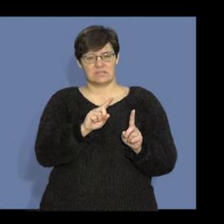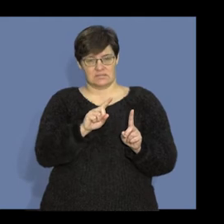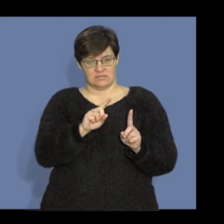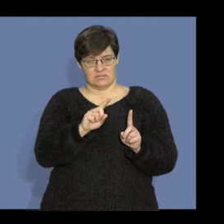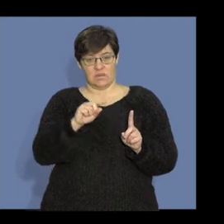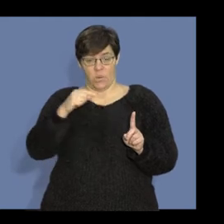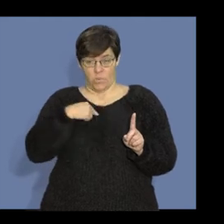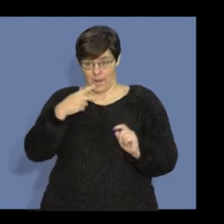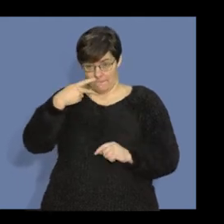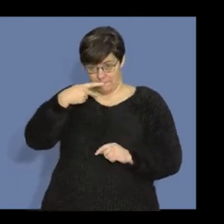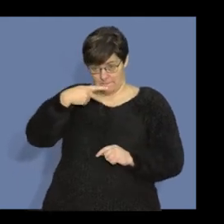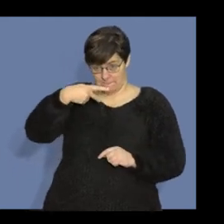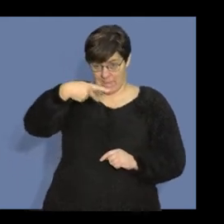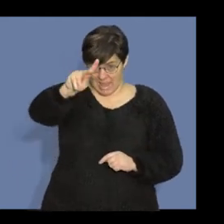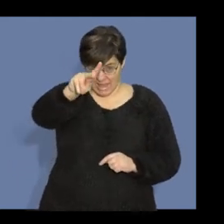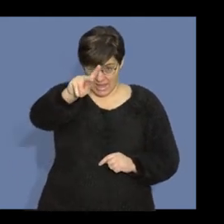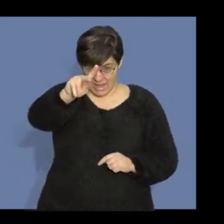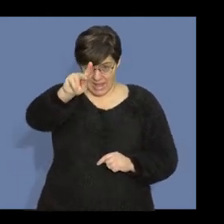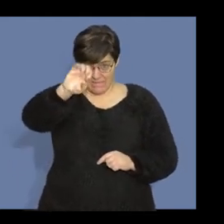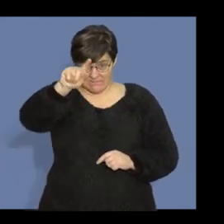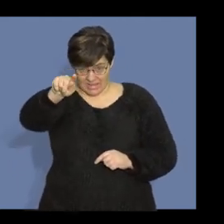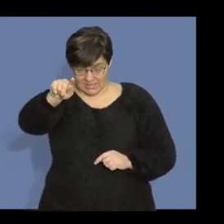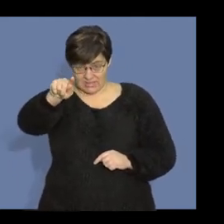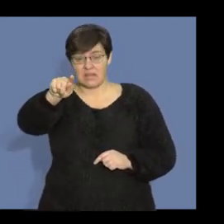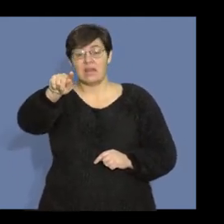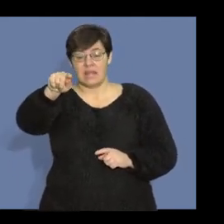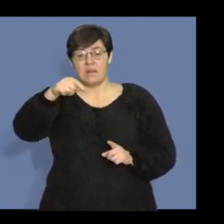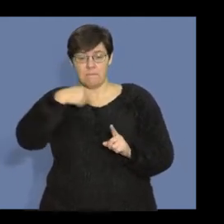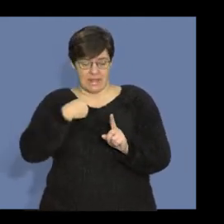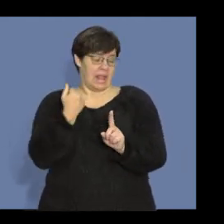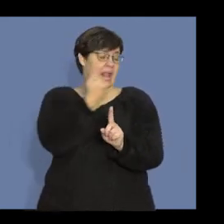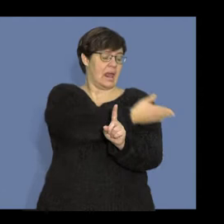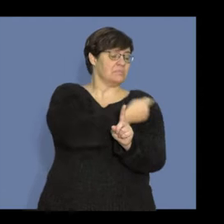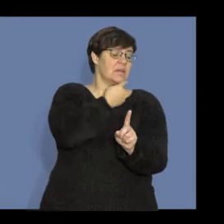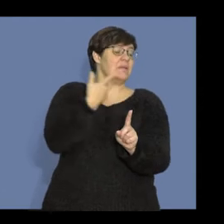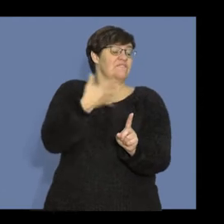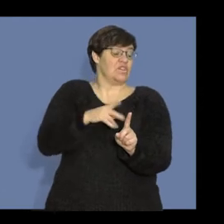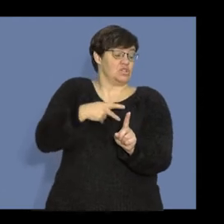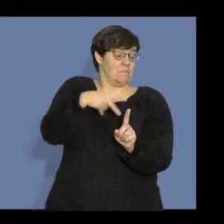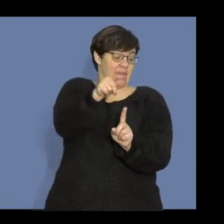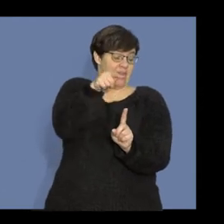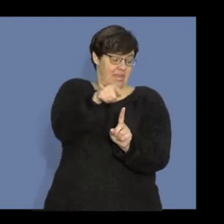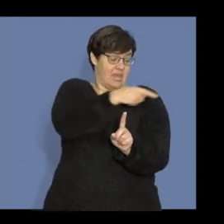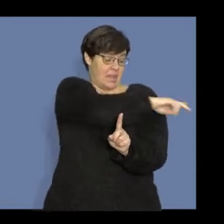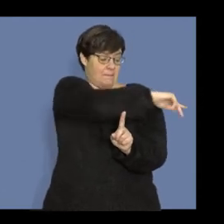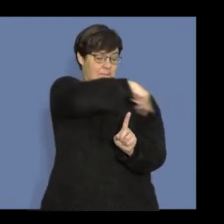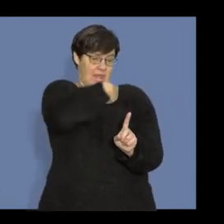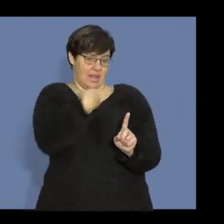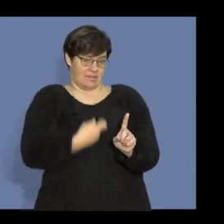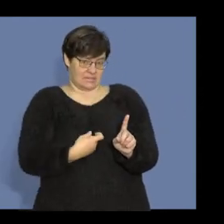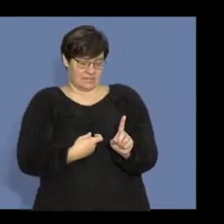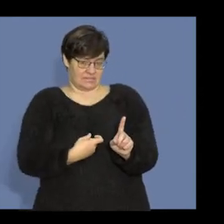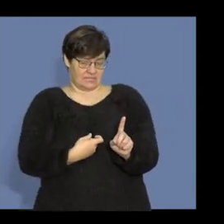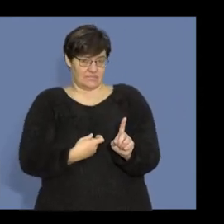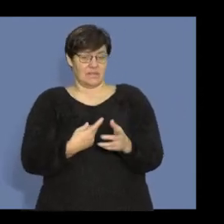back from SARS, right? Then you have output VAT. That's the VAT that we collect from